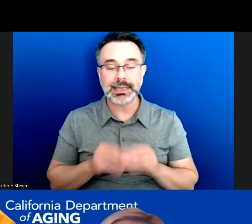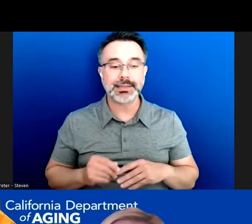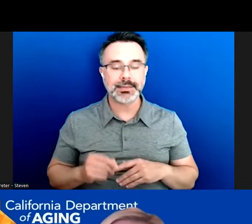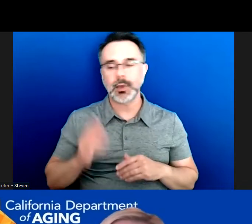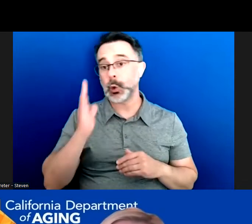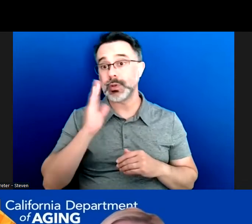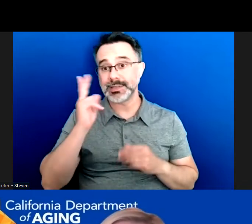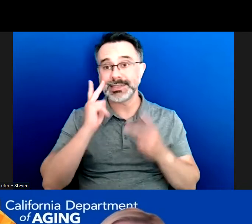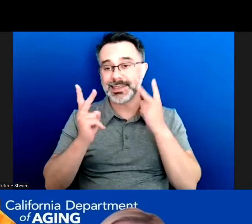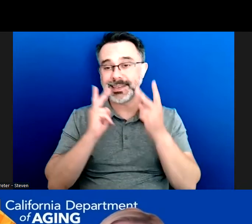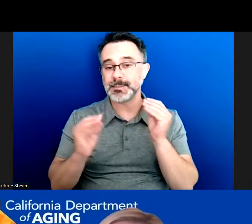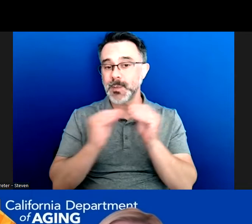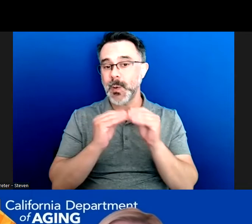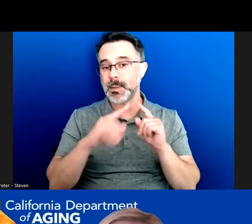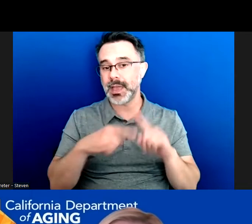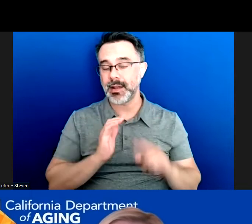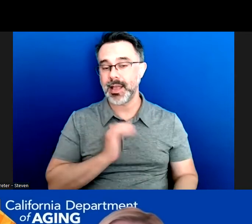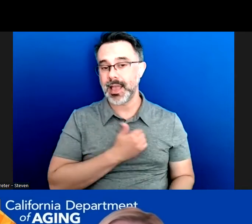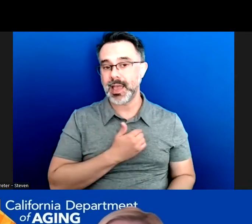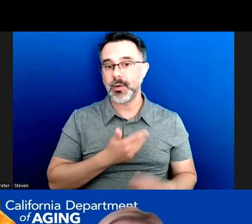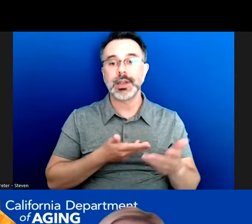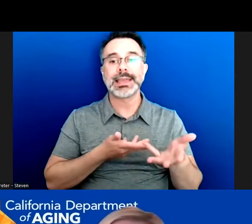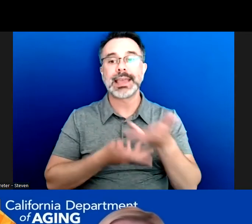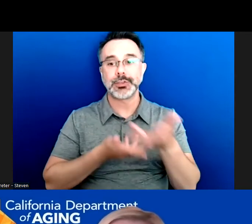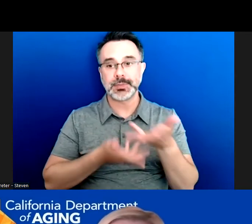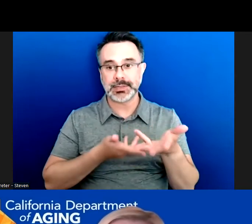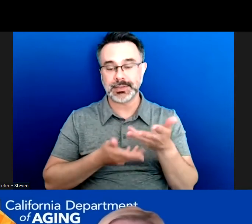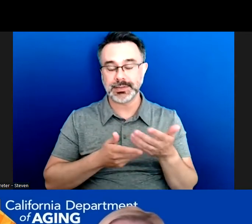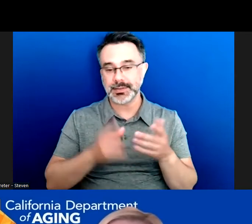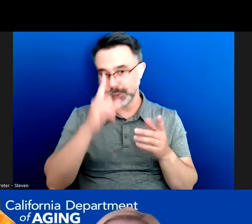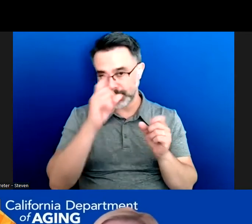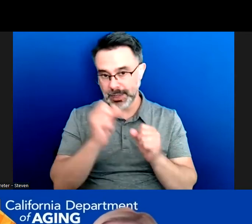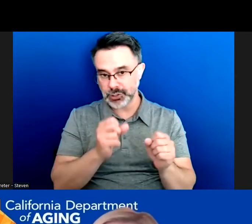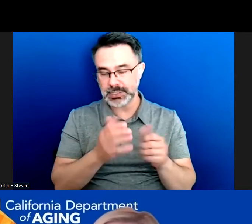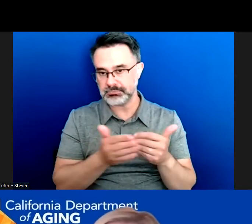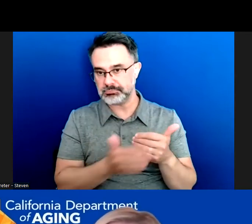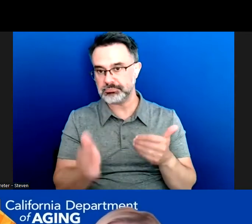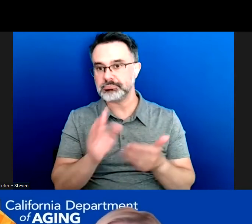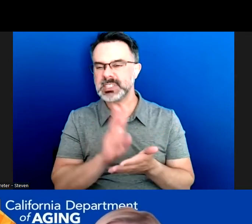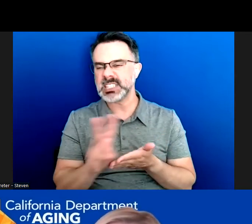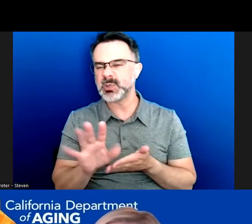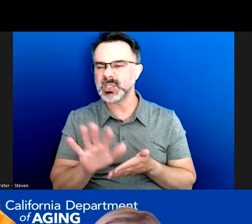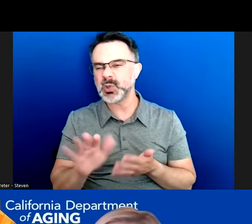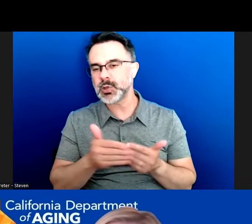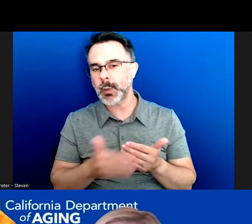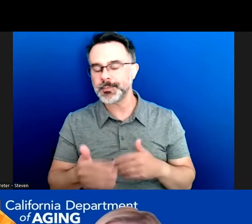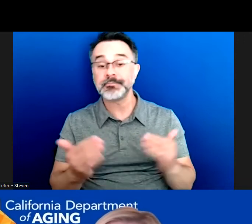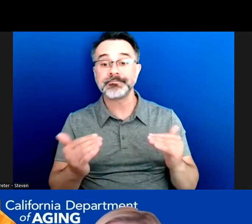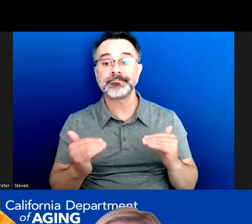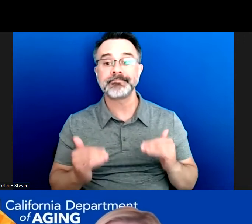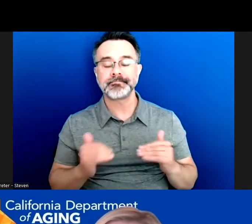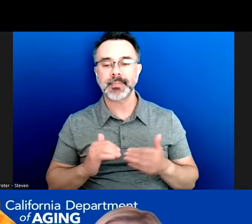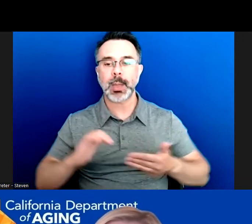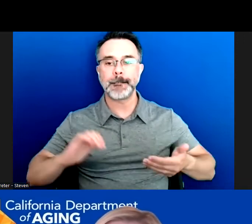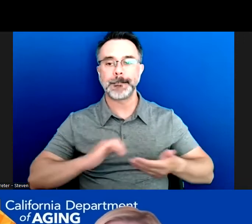more about our engagement strategy in the next 6 weeks or so. Partnership, we, as you heard in